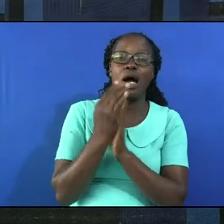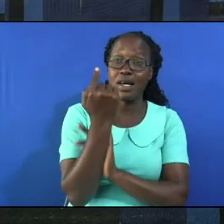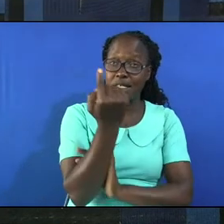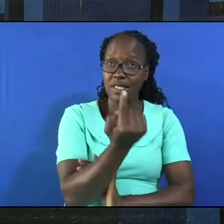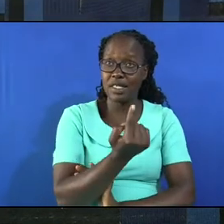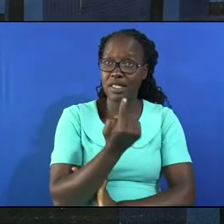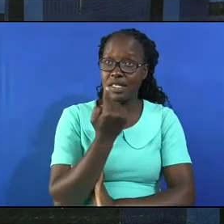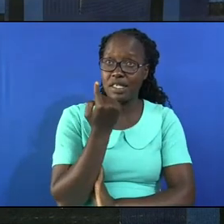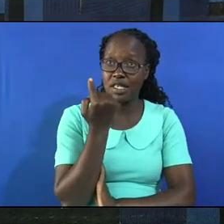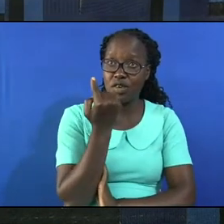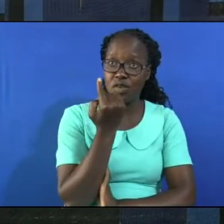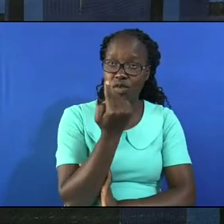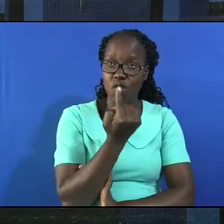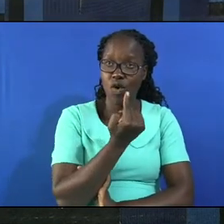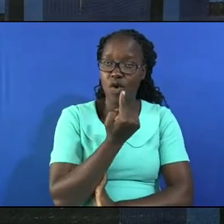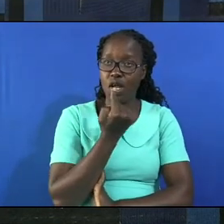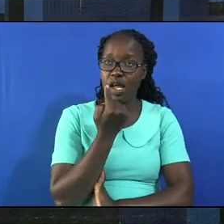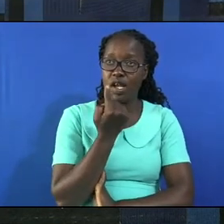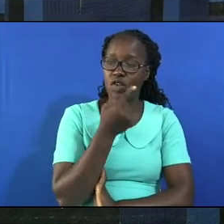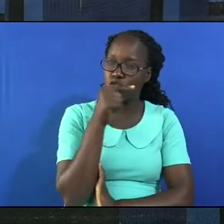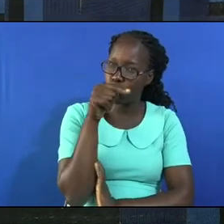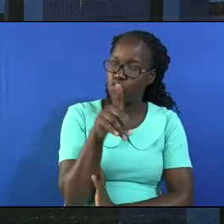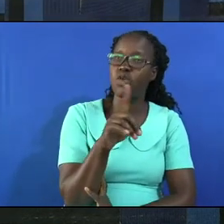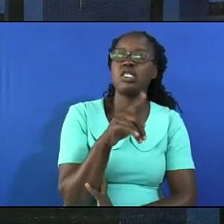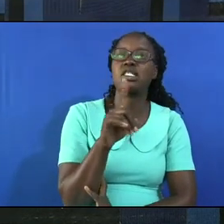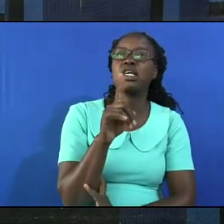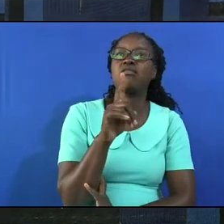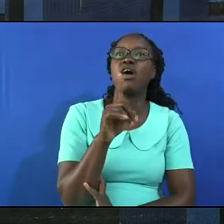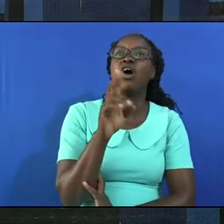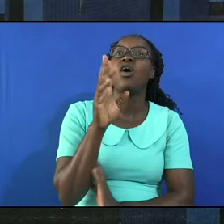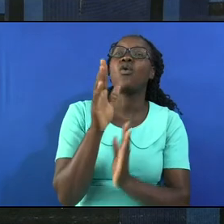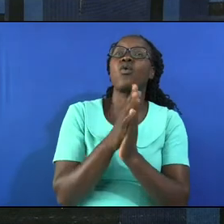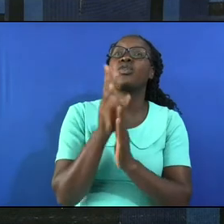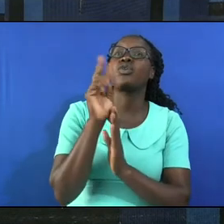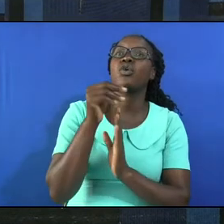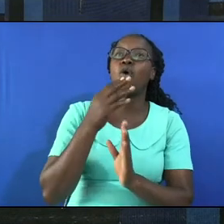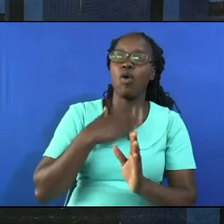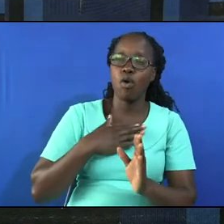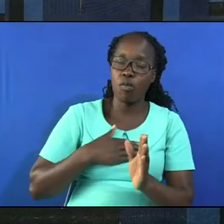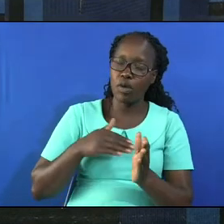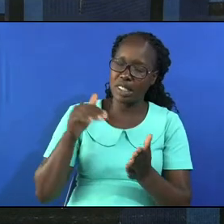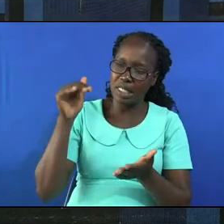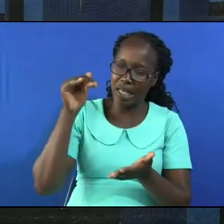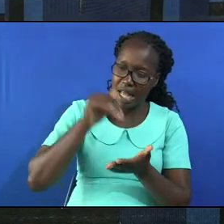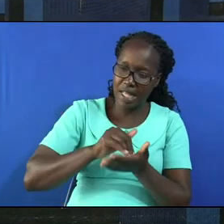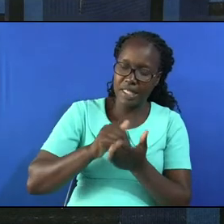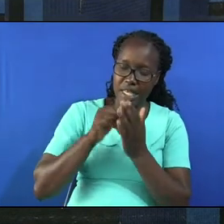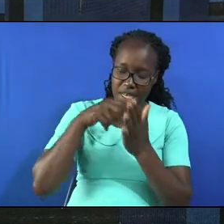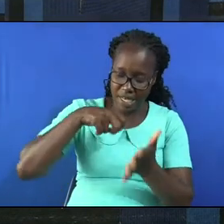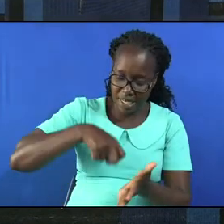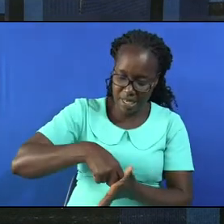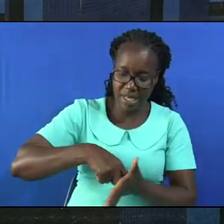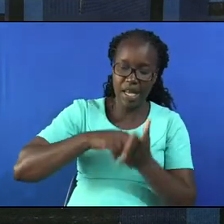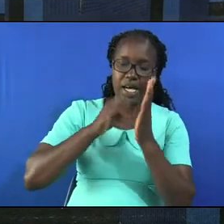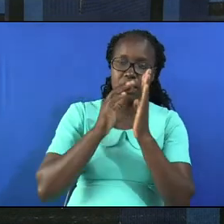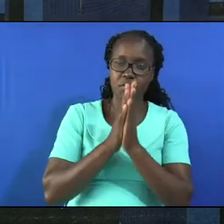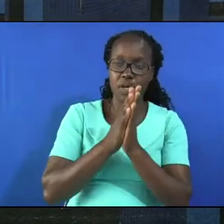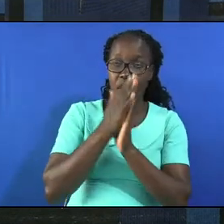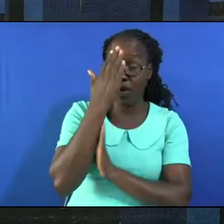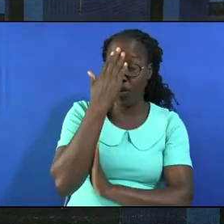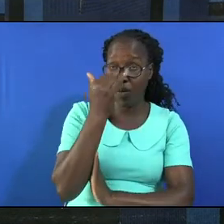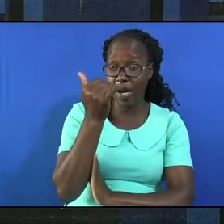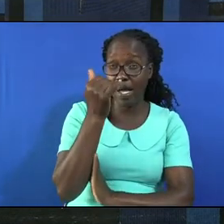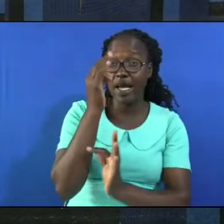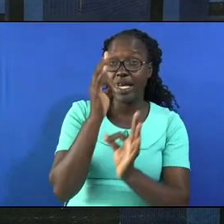single, alone, yourself with nobody else, kneel down and pray.